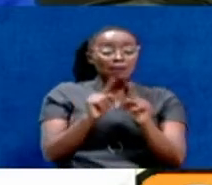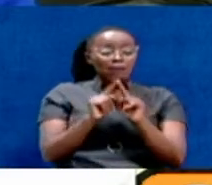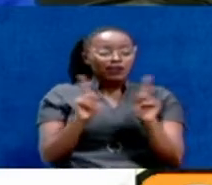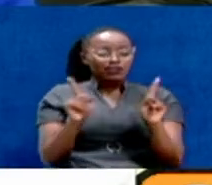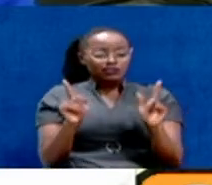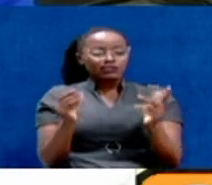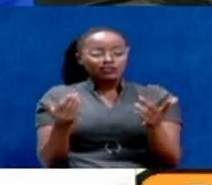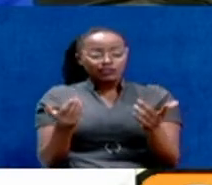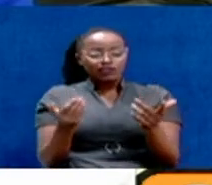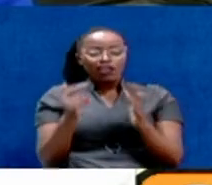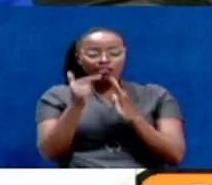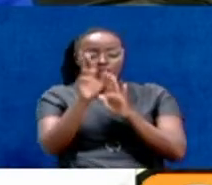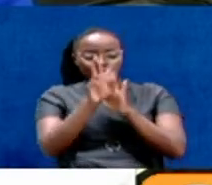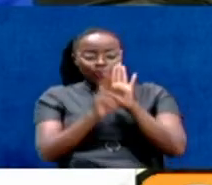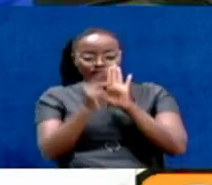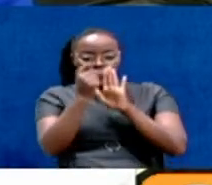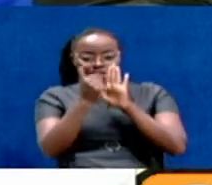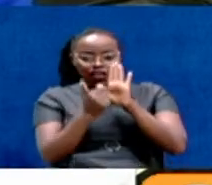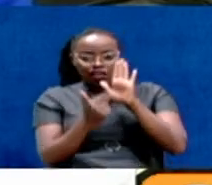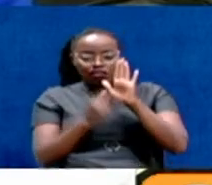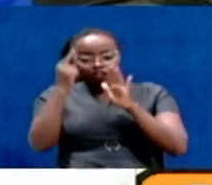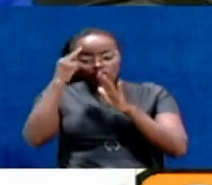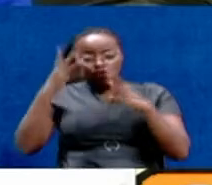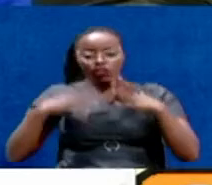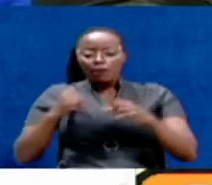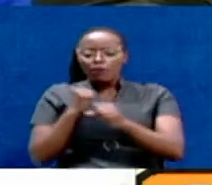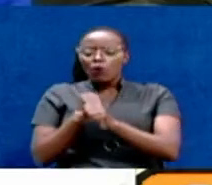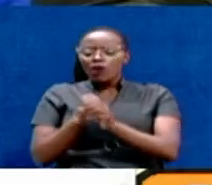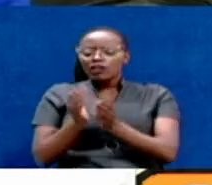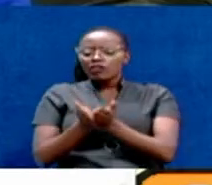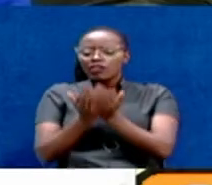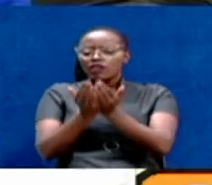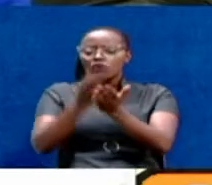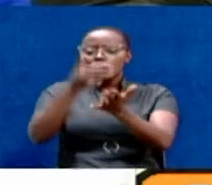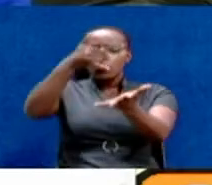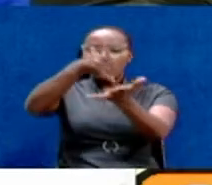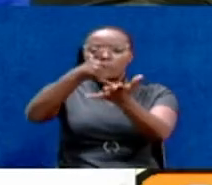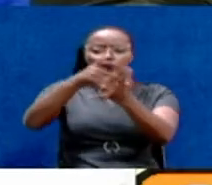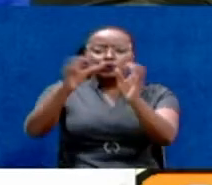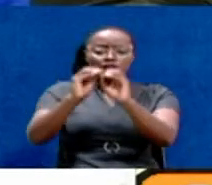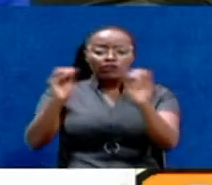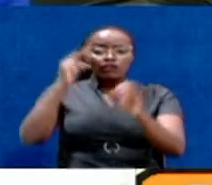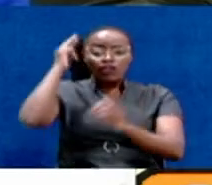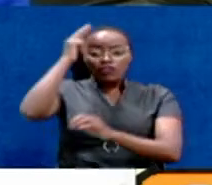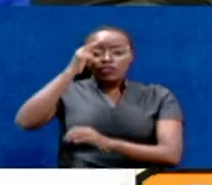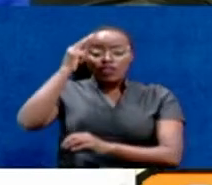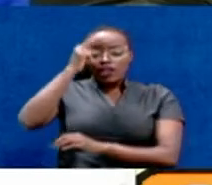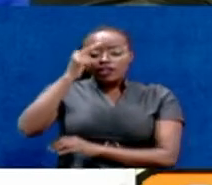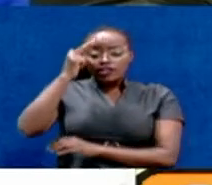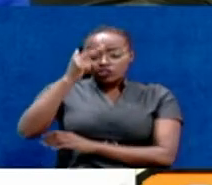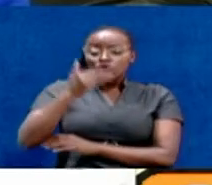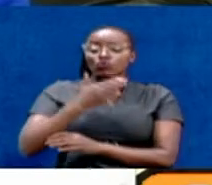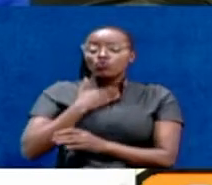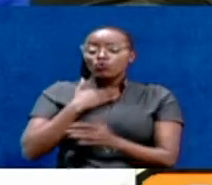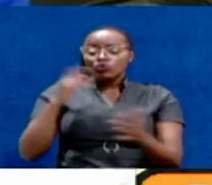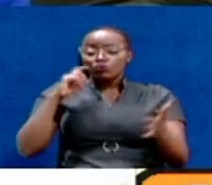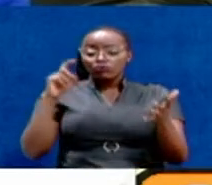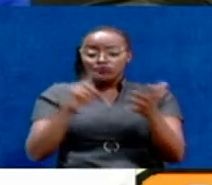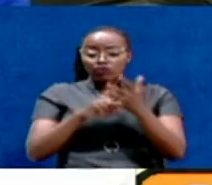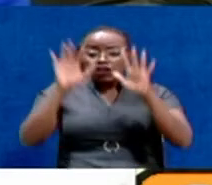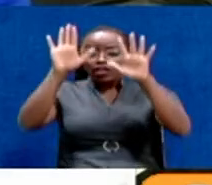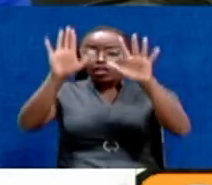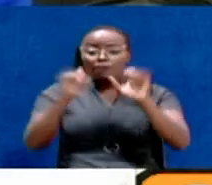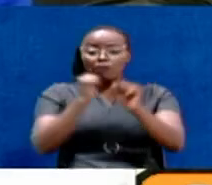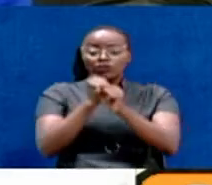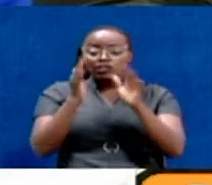but the protocols for the seafarers were not put in place. And this is why we need them to be recognized as key